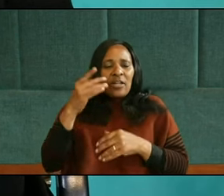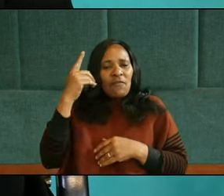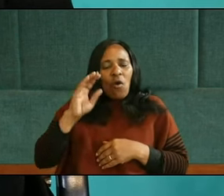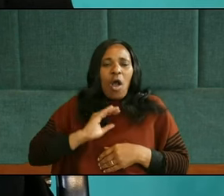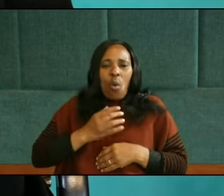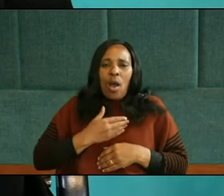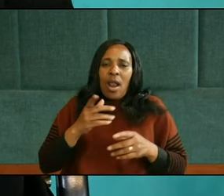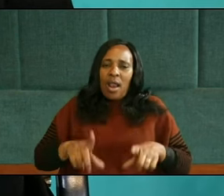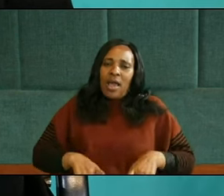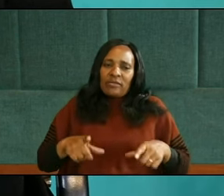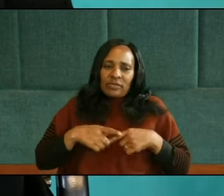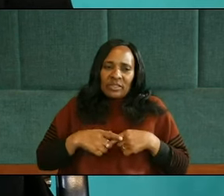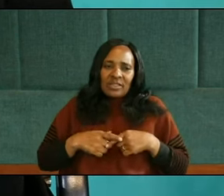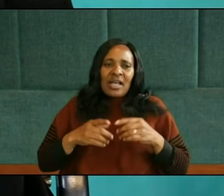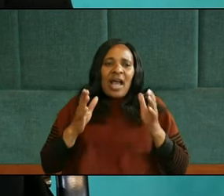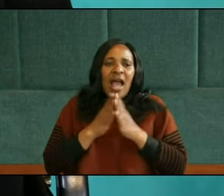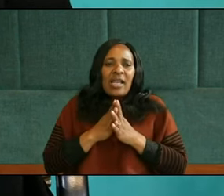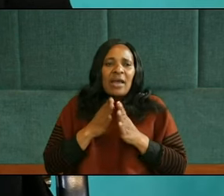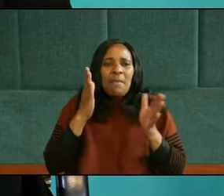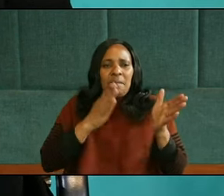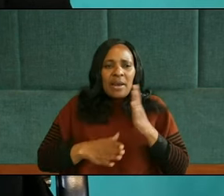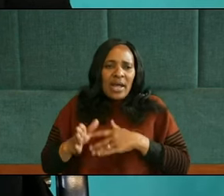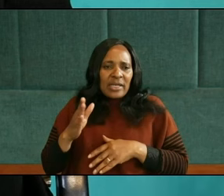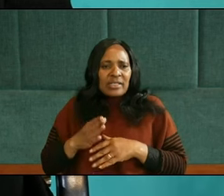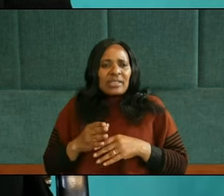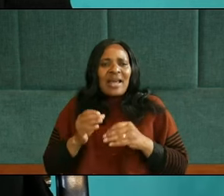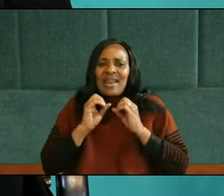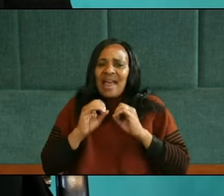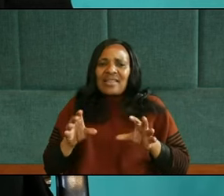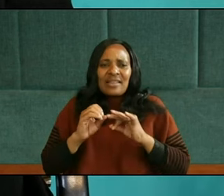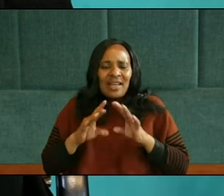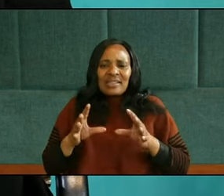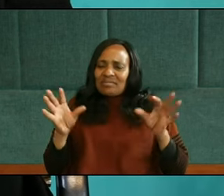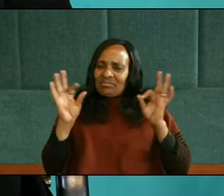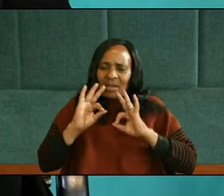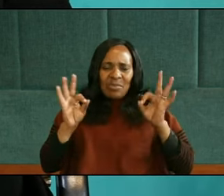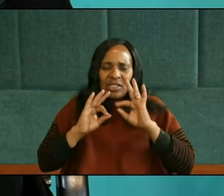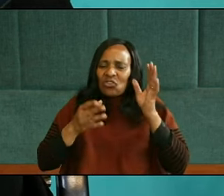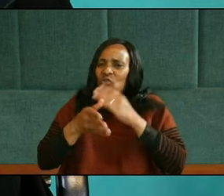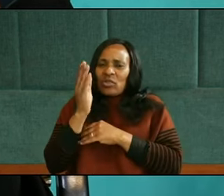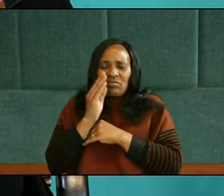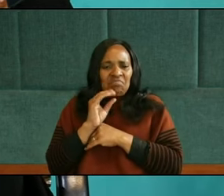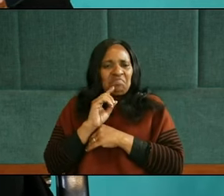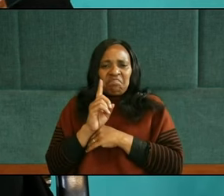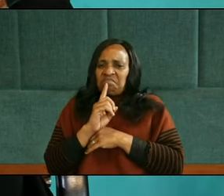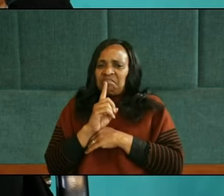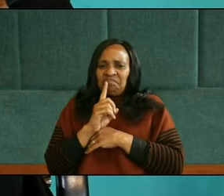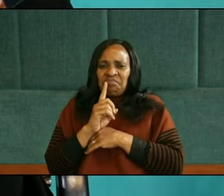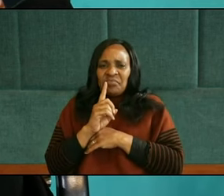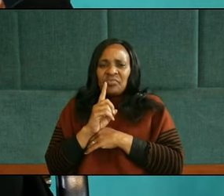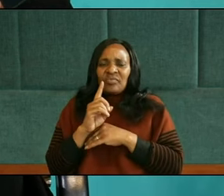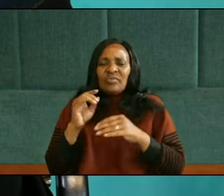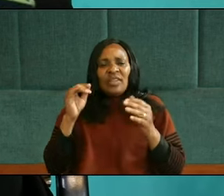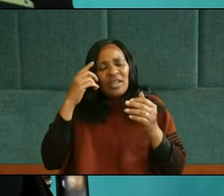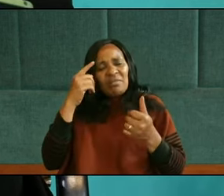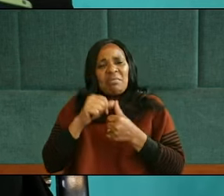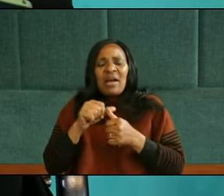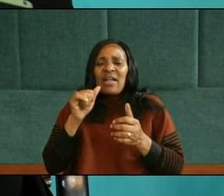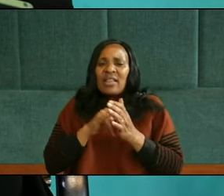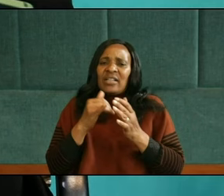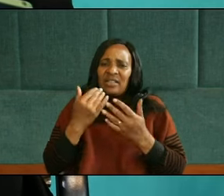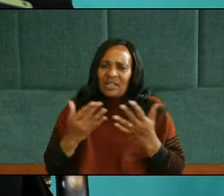life. Amen. And he has planned it. You know, nothing can surprise God. Nothing. You know what? You know that thing where you're told a secret and